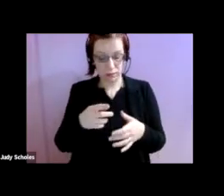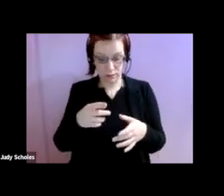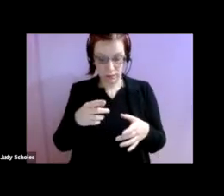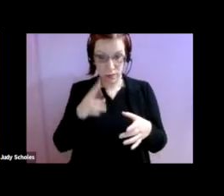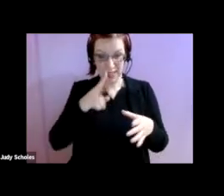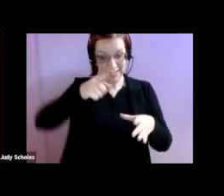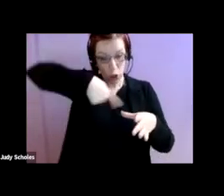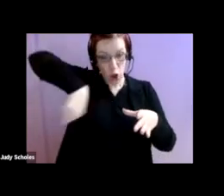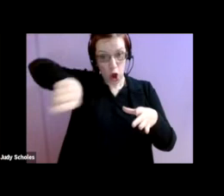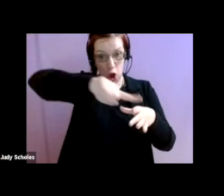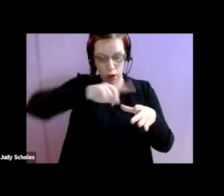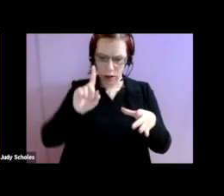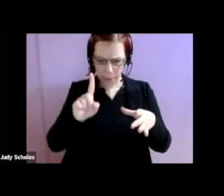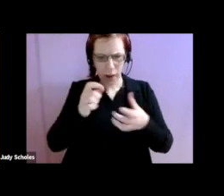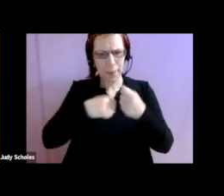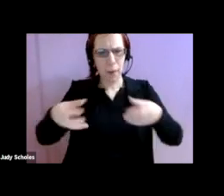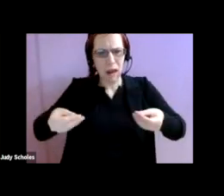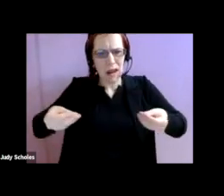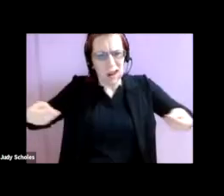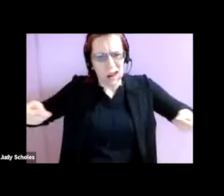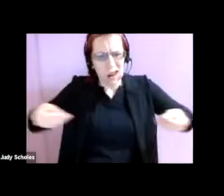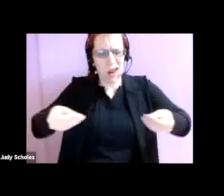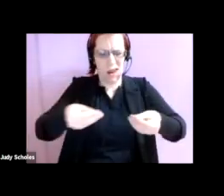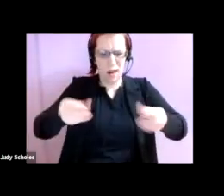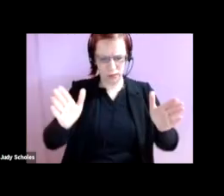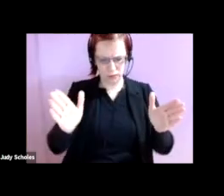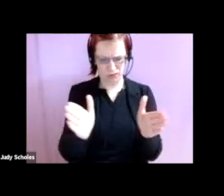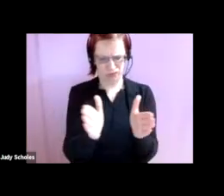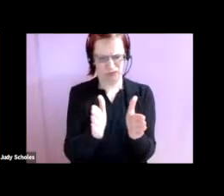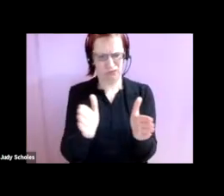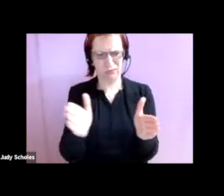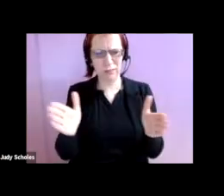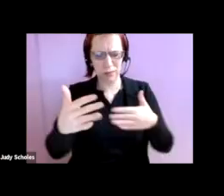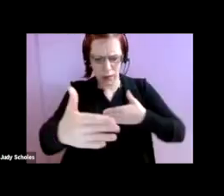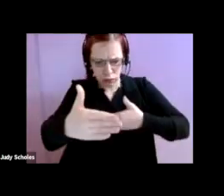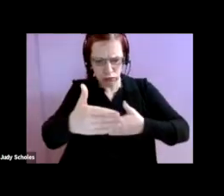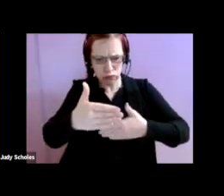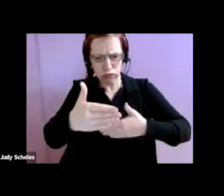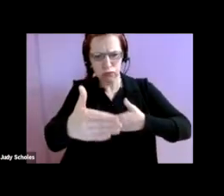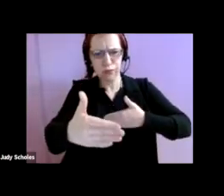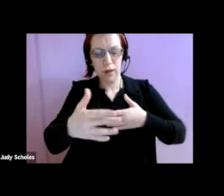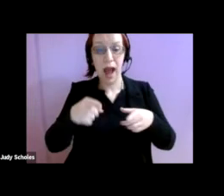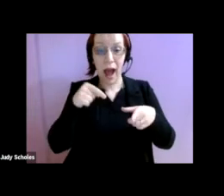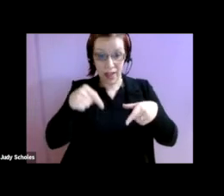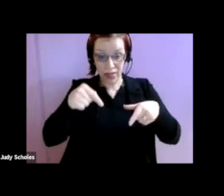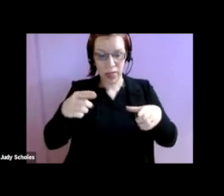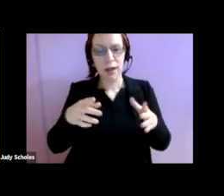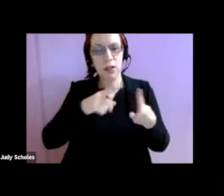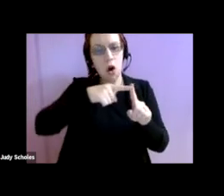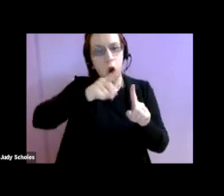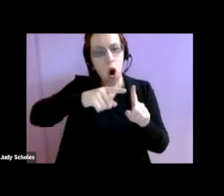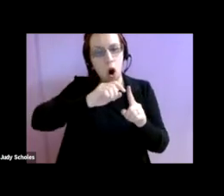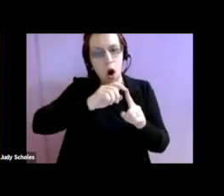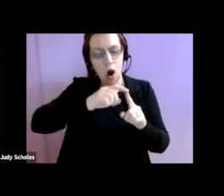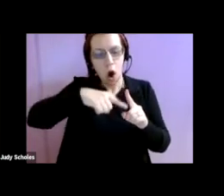stretched in one direction and squashed at right angles to that. And that oscillates, that switches back